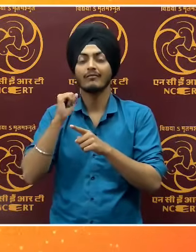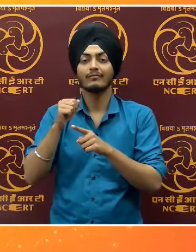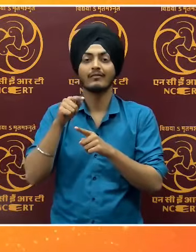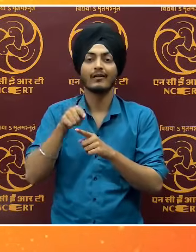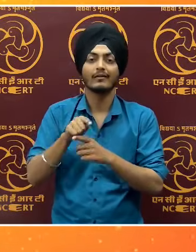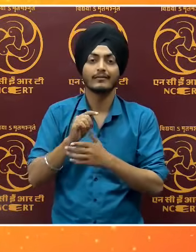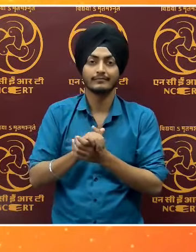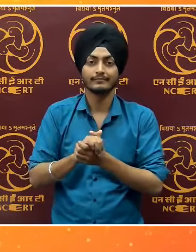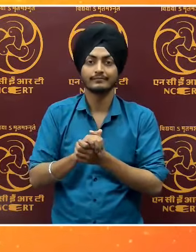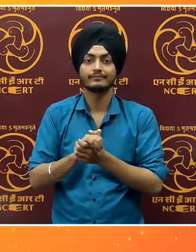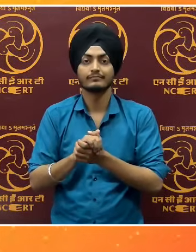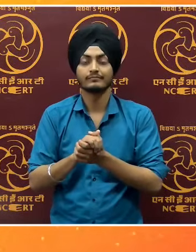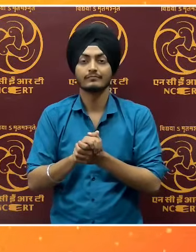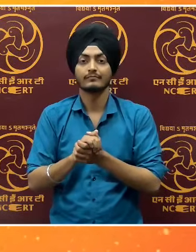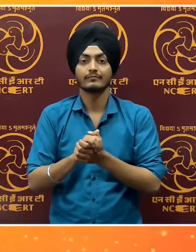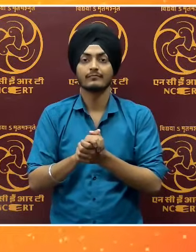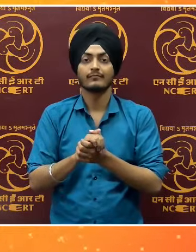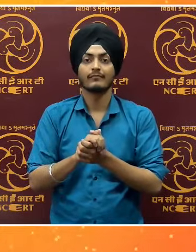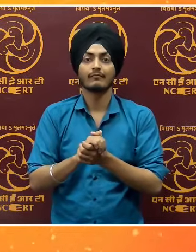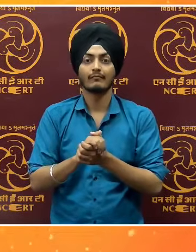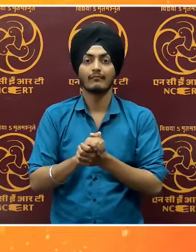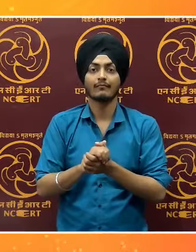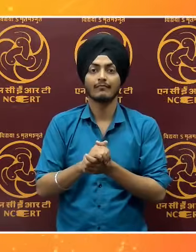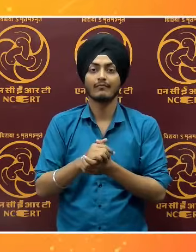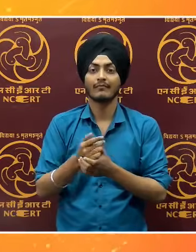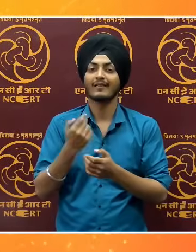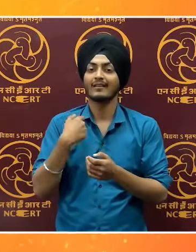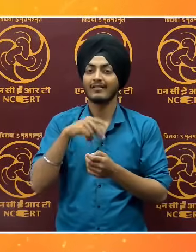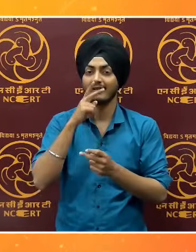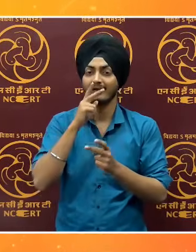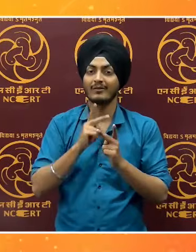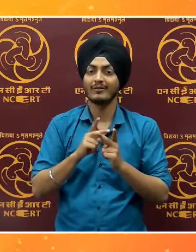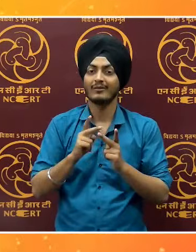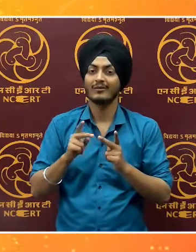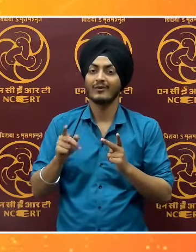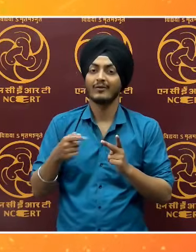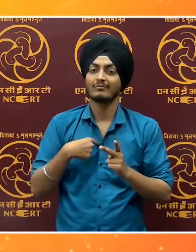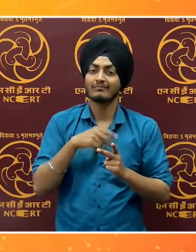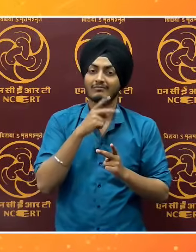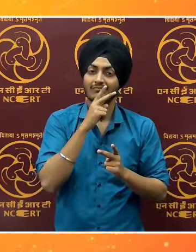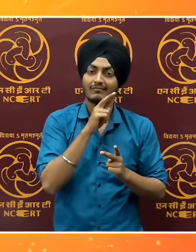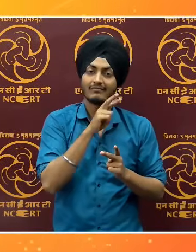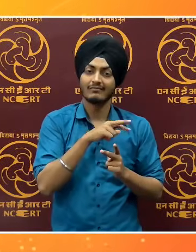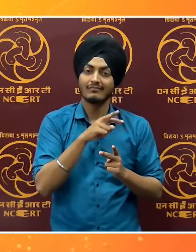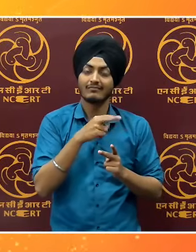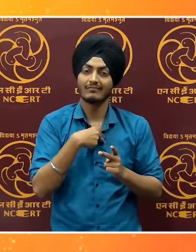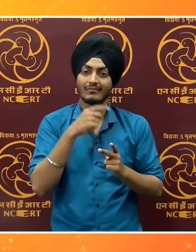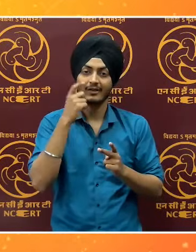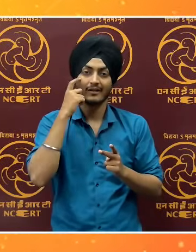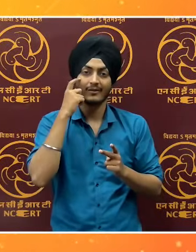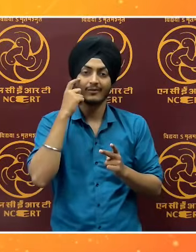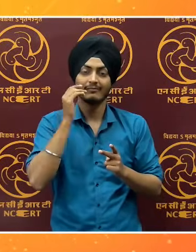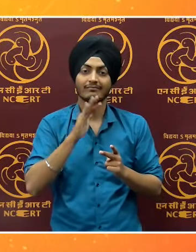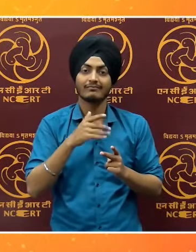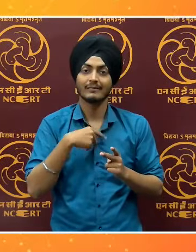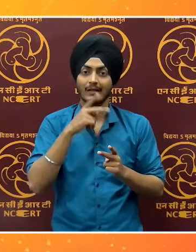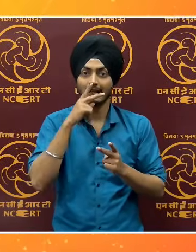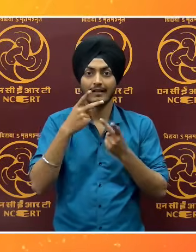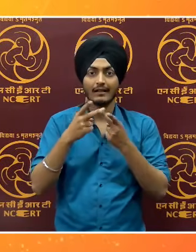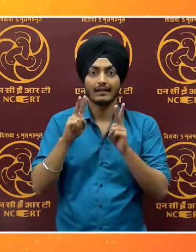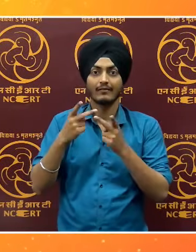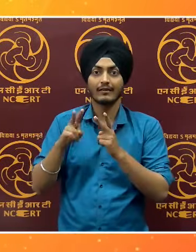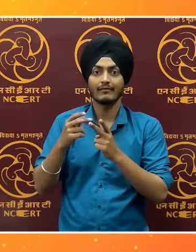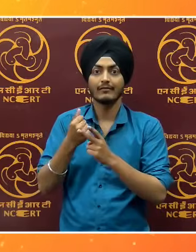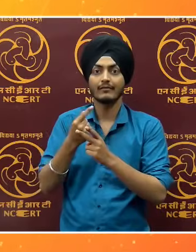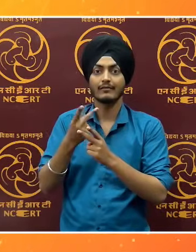case? Yes, normally if you know the answer for that, we have to know the difference between serial